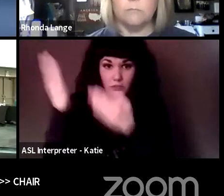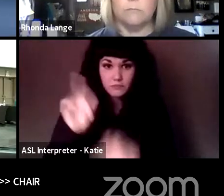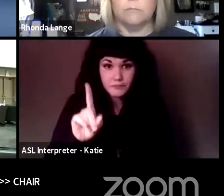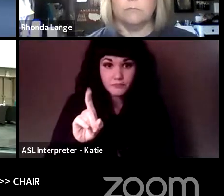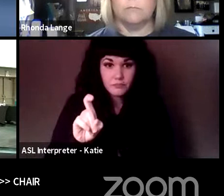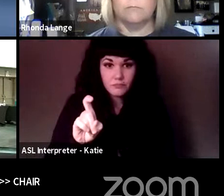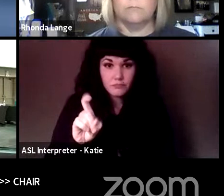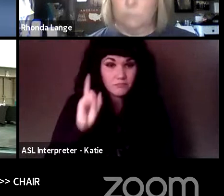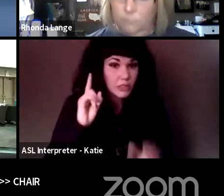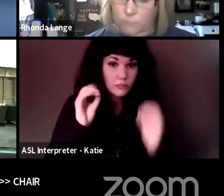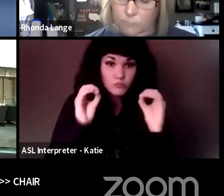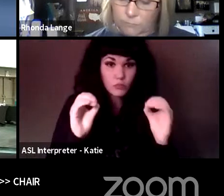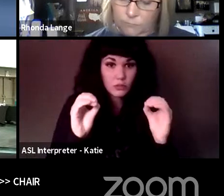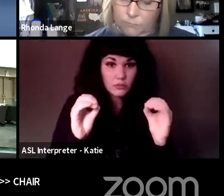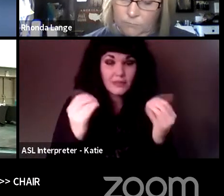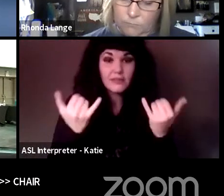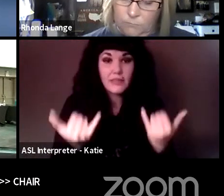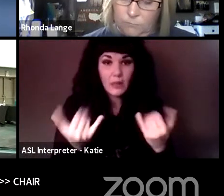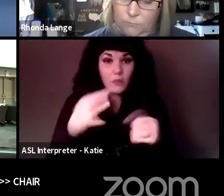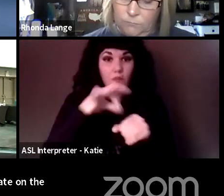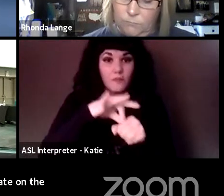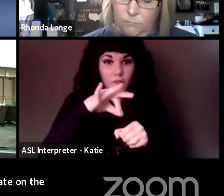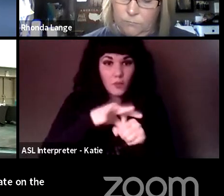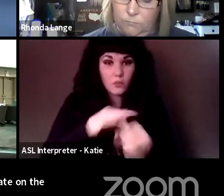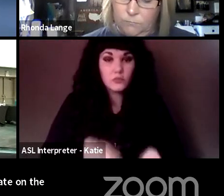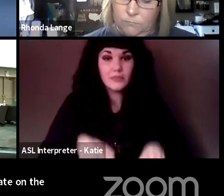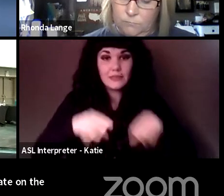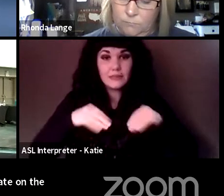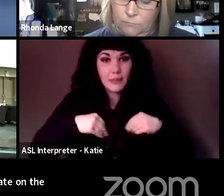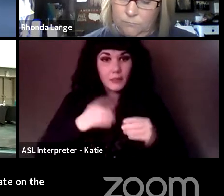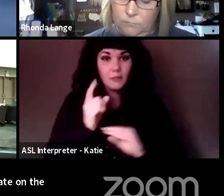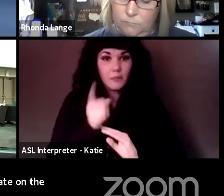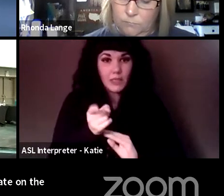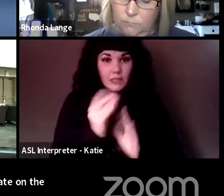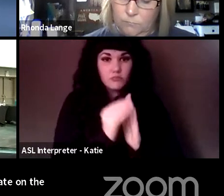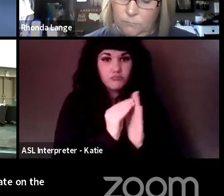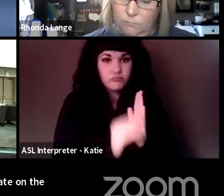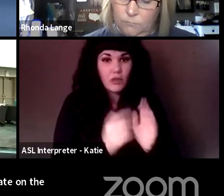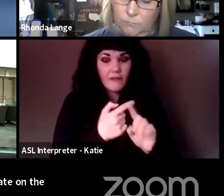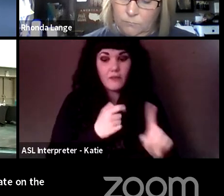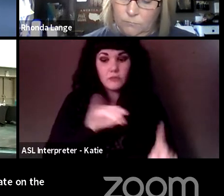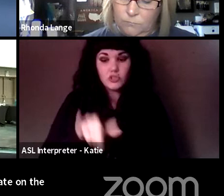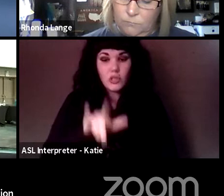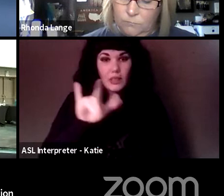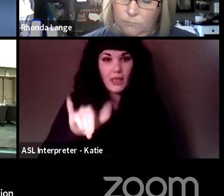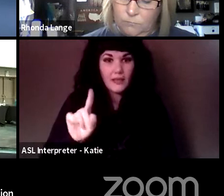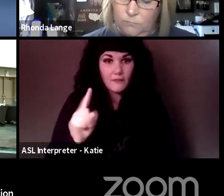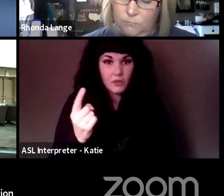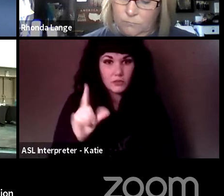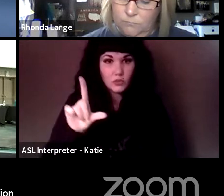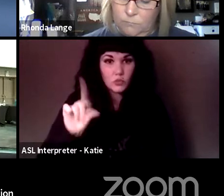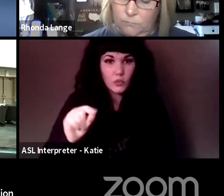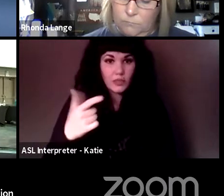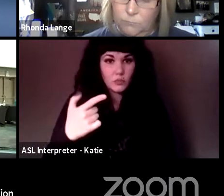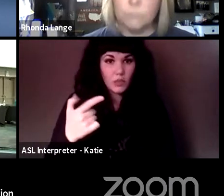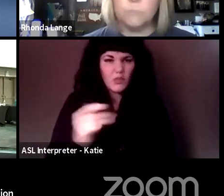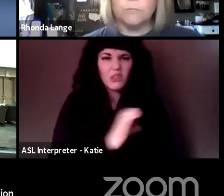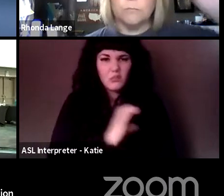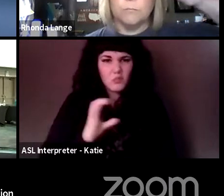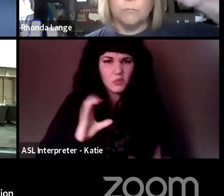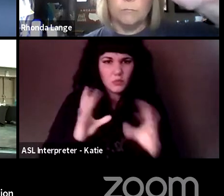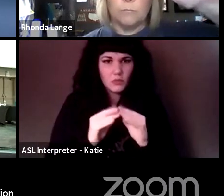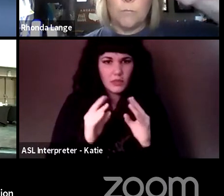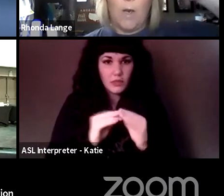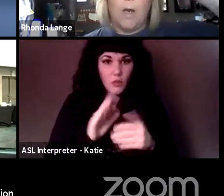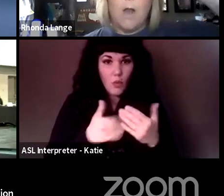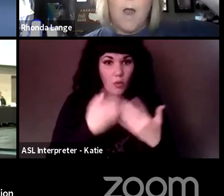Hearing none, we'll now vote on the motion to adopt the minutes for July 1st, 2021, which is a commissioner meeting. All in favor, raise your hand and